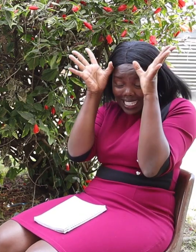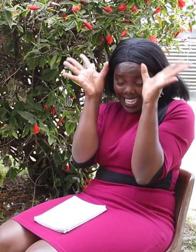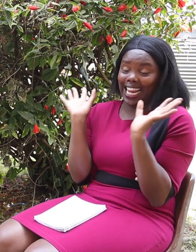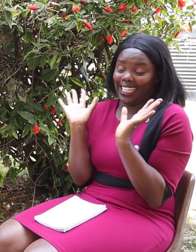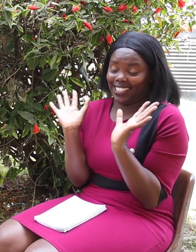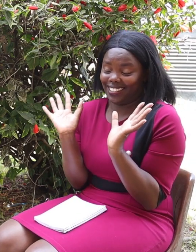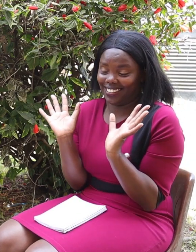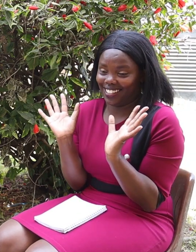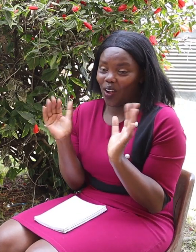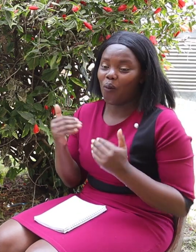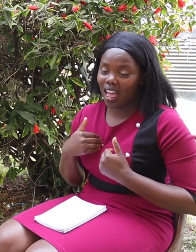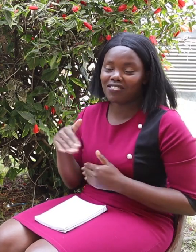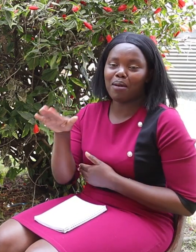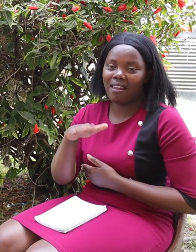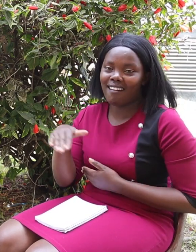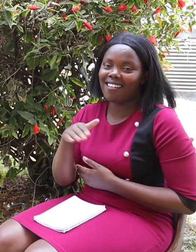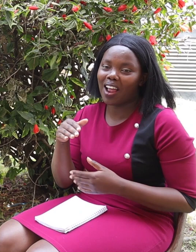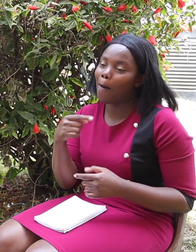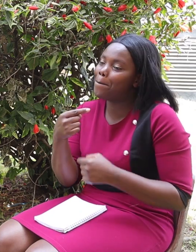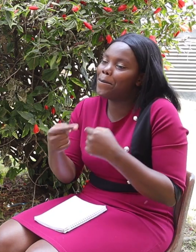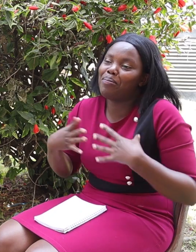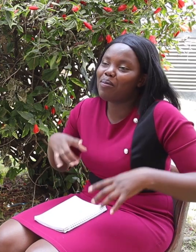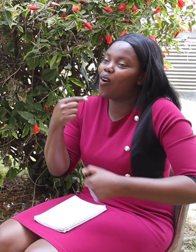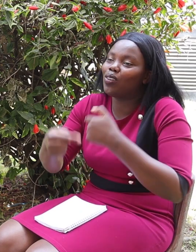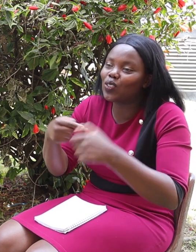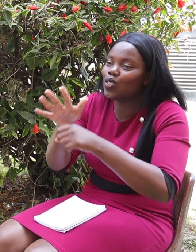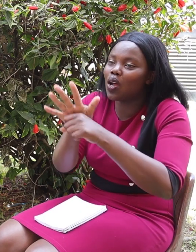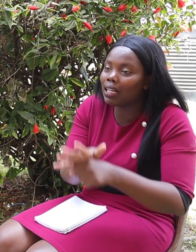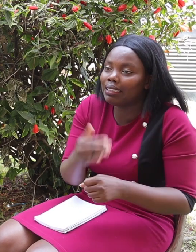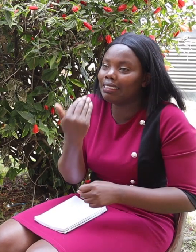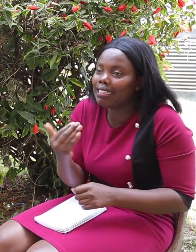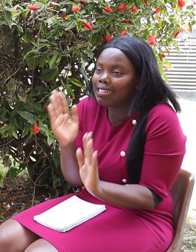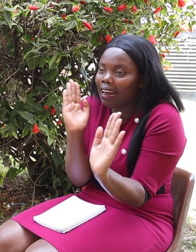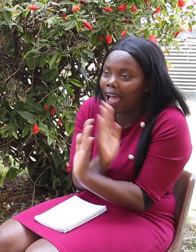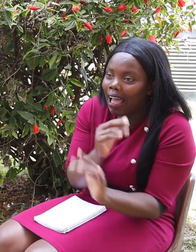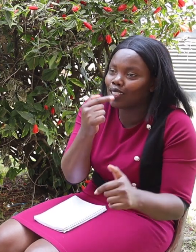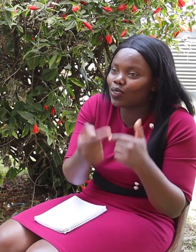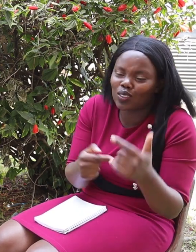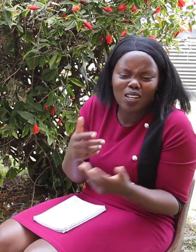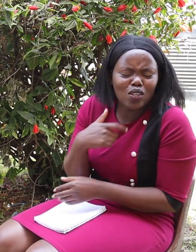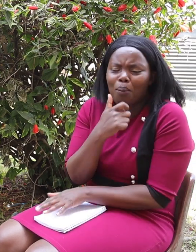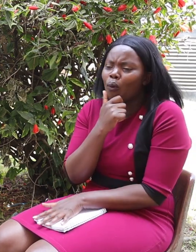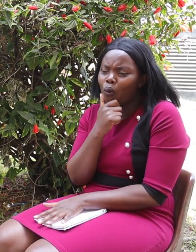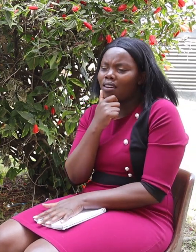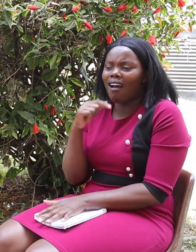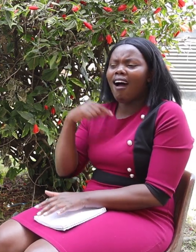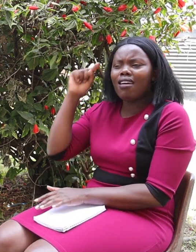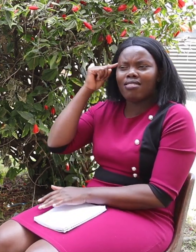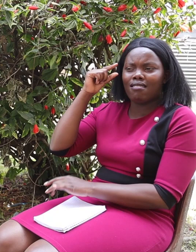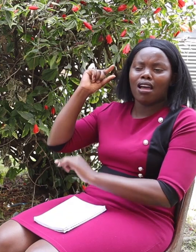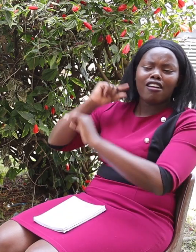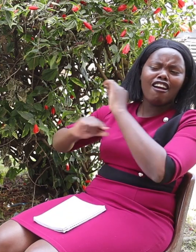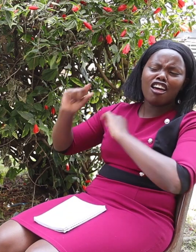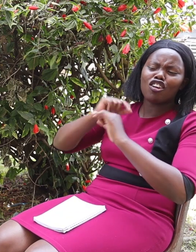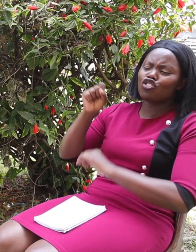attitude, but I am surprised. We have also other people, I'm surprised right now,